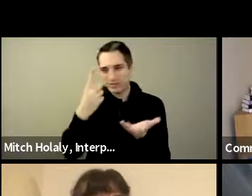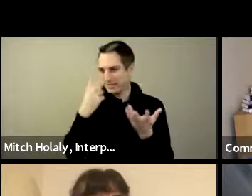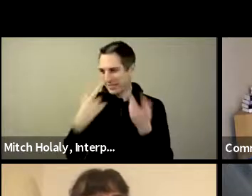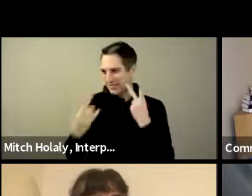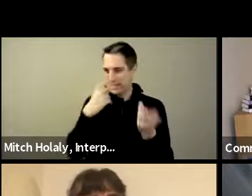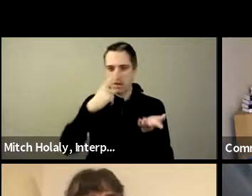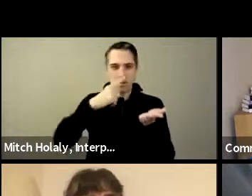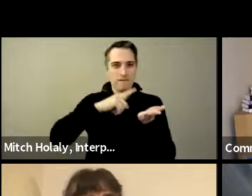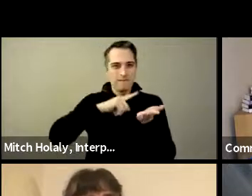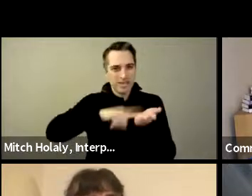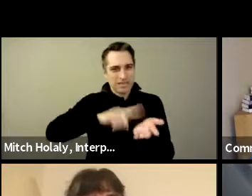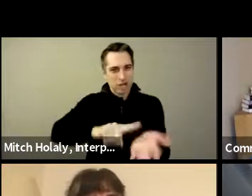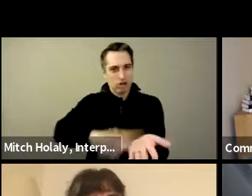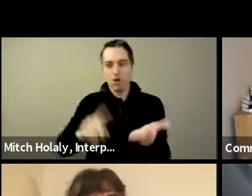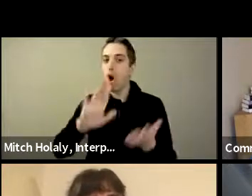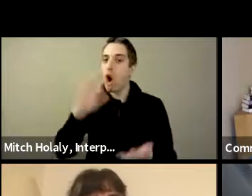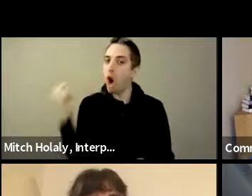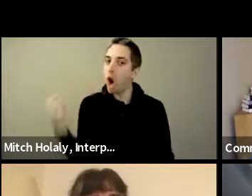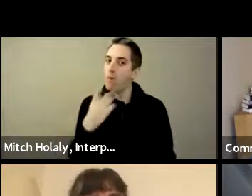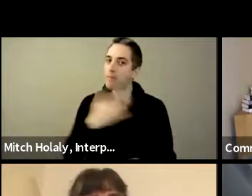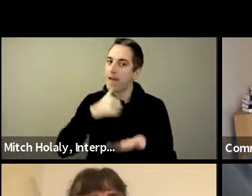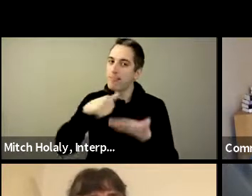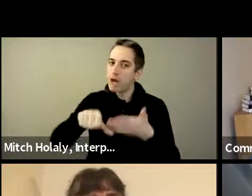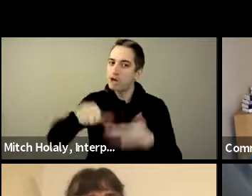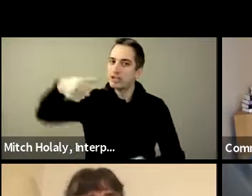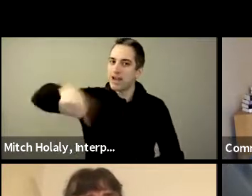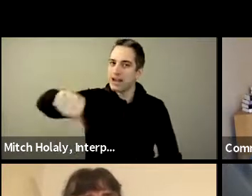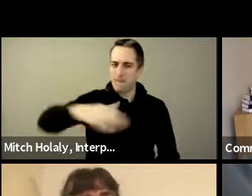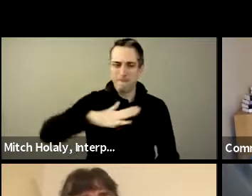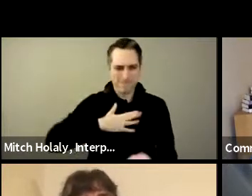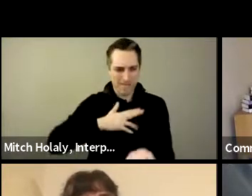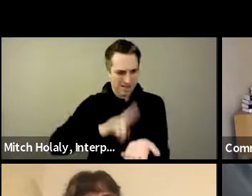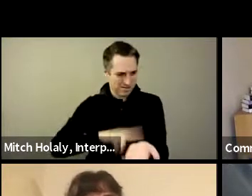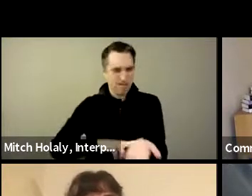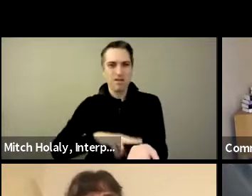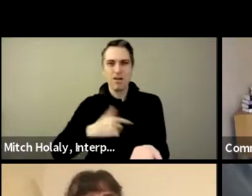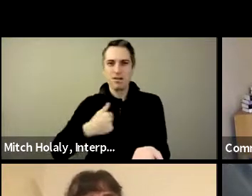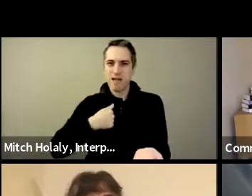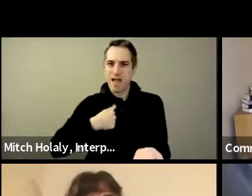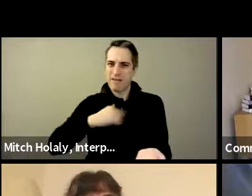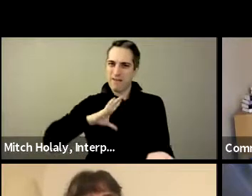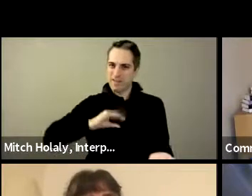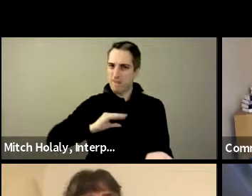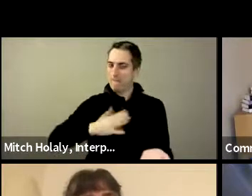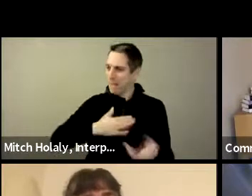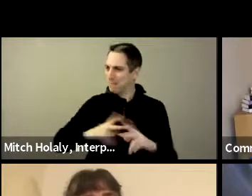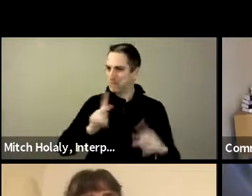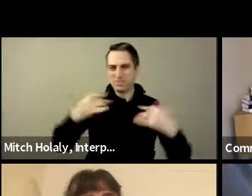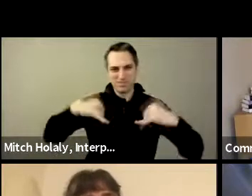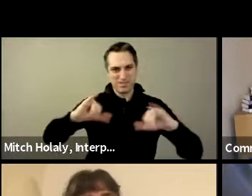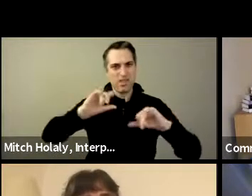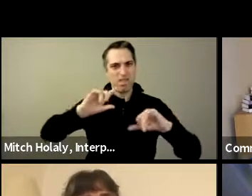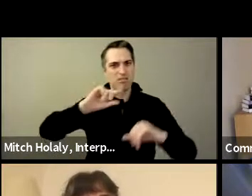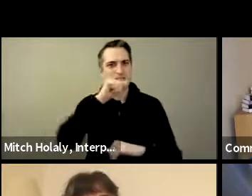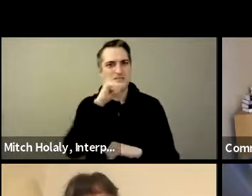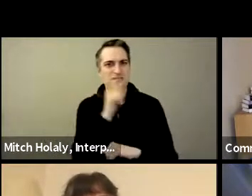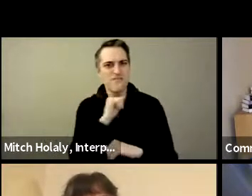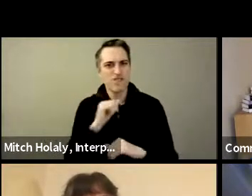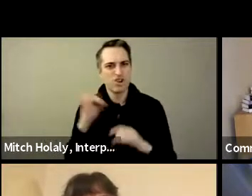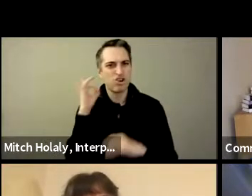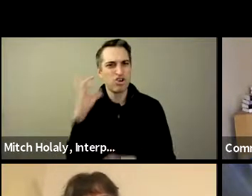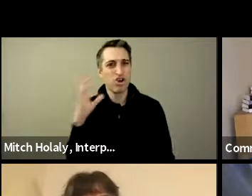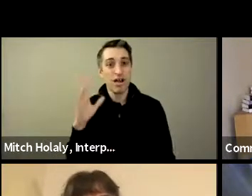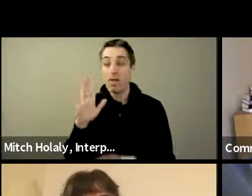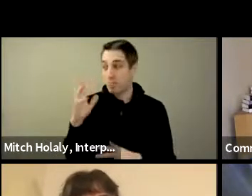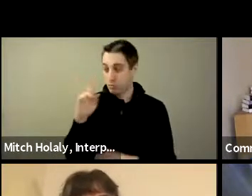always denied. And as a nurse, it burdens my spirit to see my people still suffering. Racism will be here to the day we